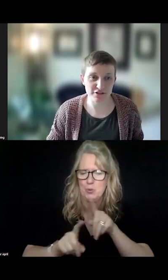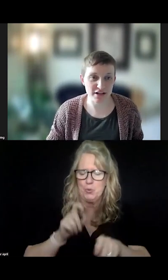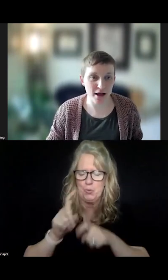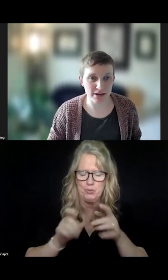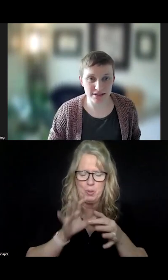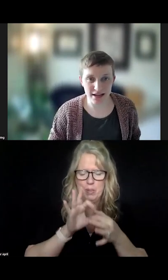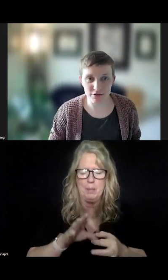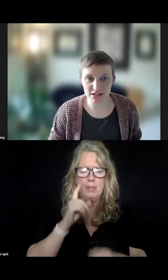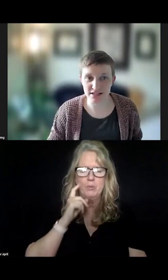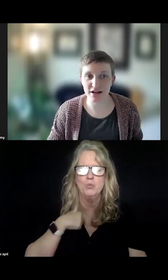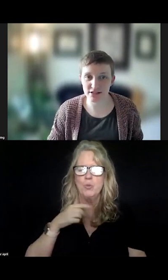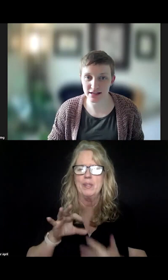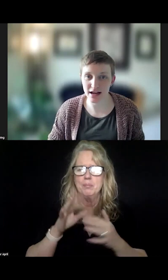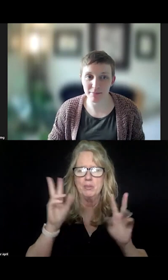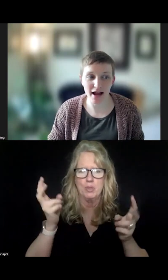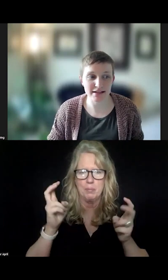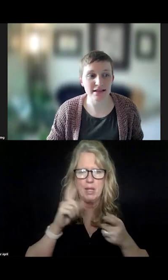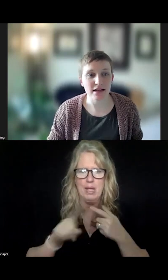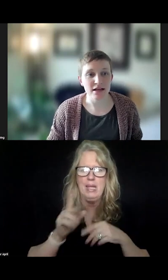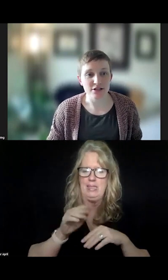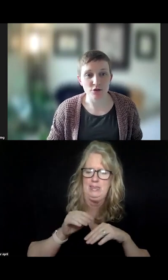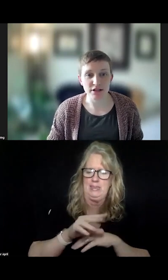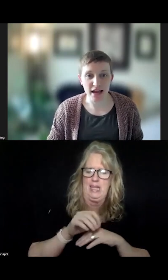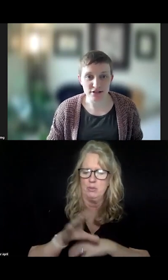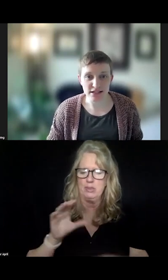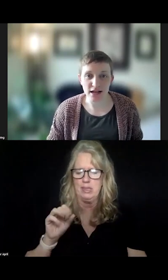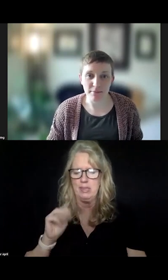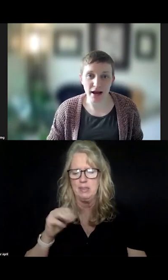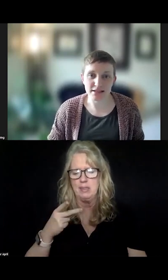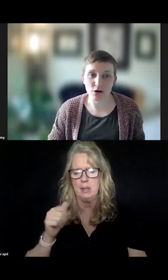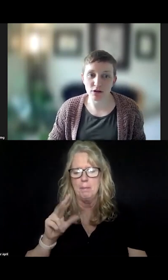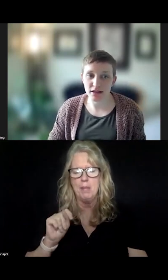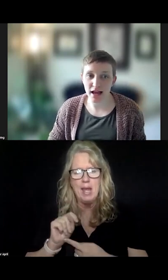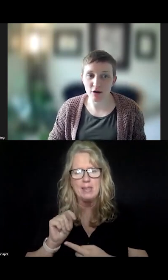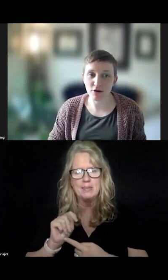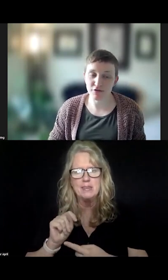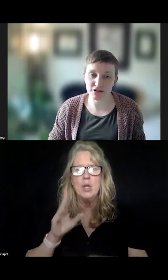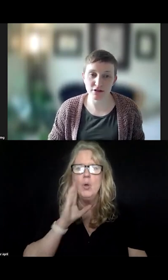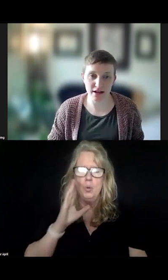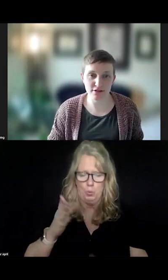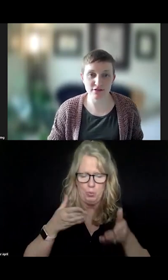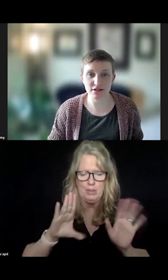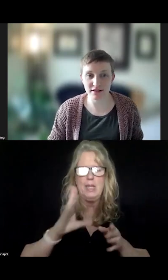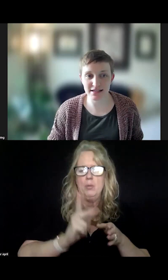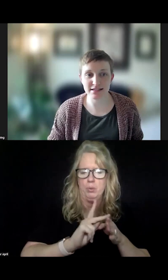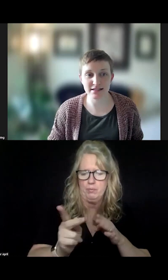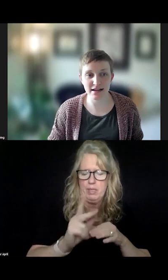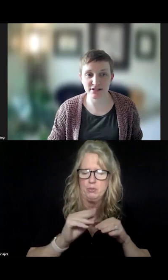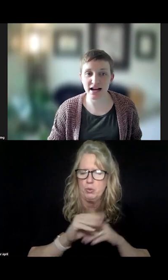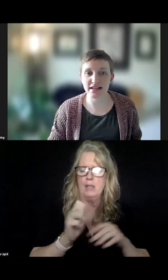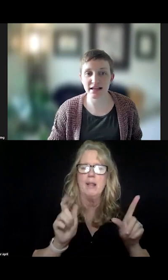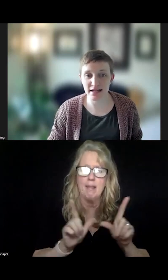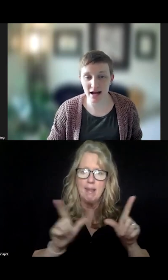our feature topic today, which is the Counseling Compact. So the Counseling Compact will allow professional counselors licensed